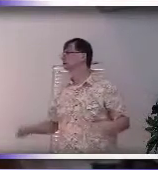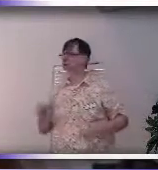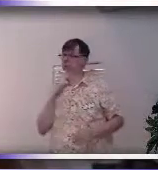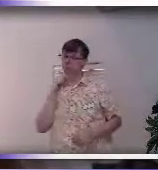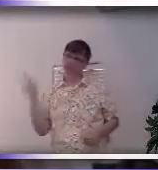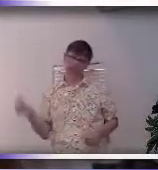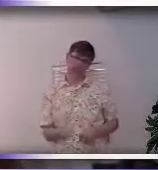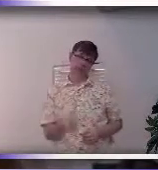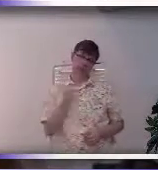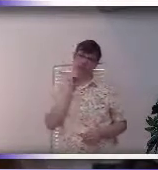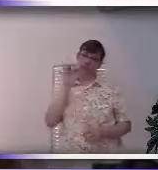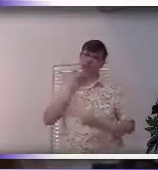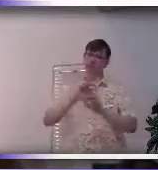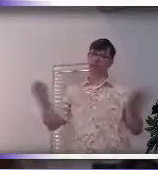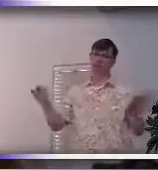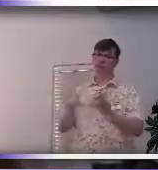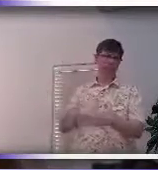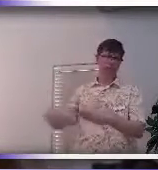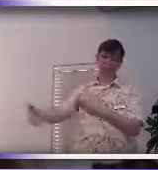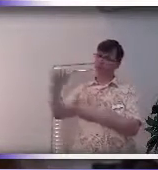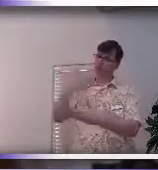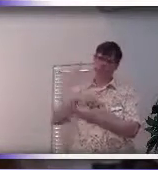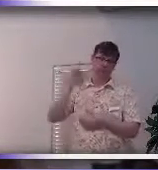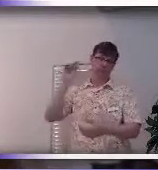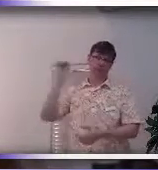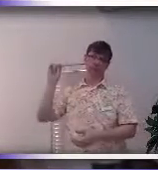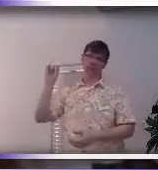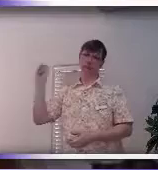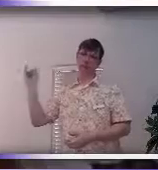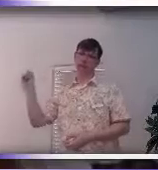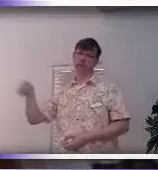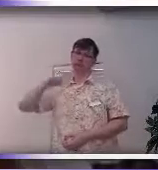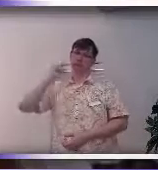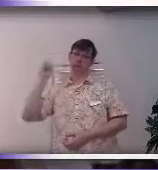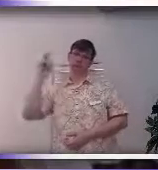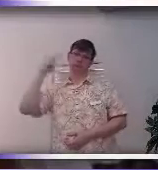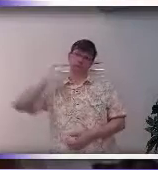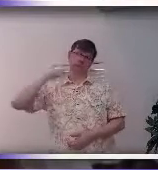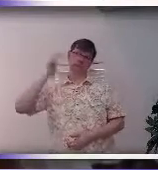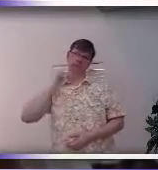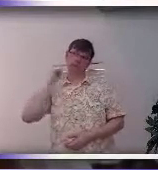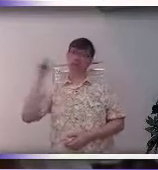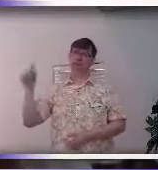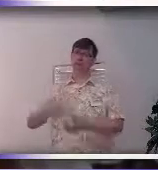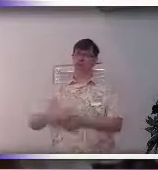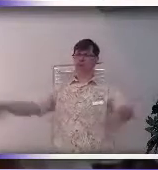residential address is not in Arizona, but whose IP address can get you here,